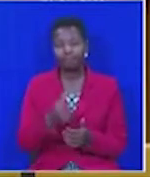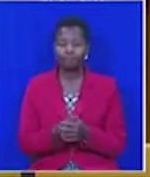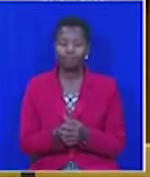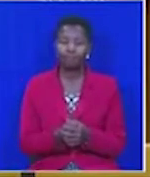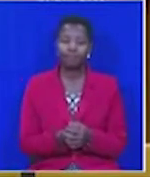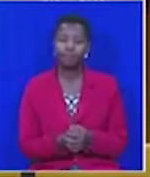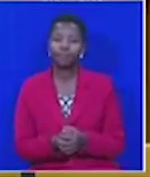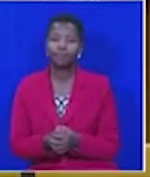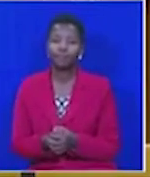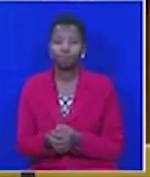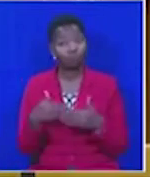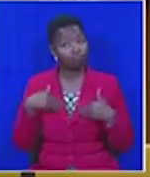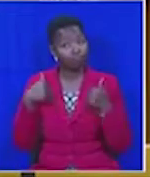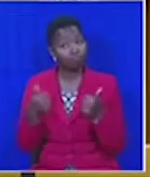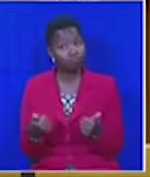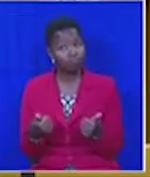Minjani,